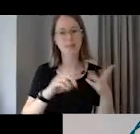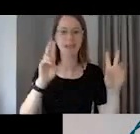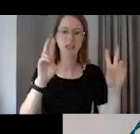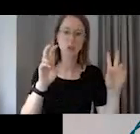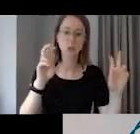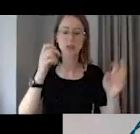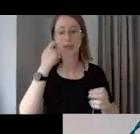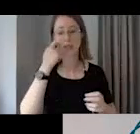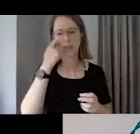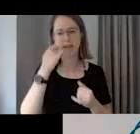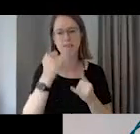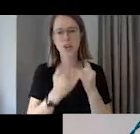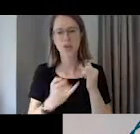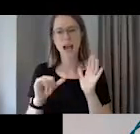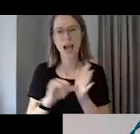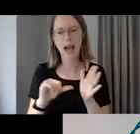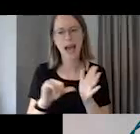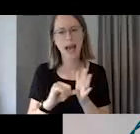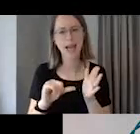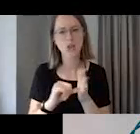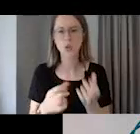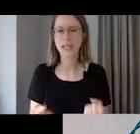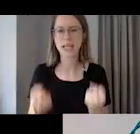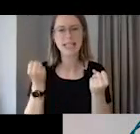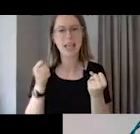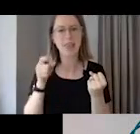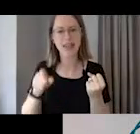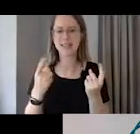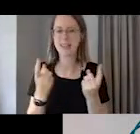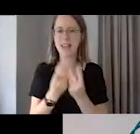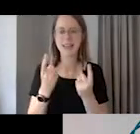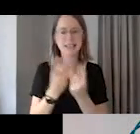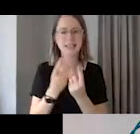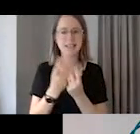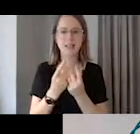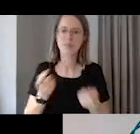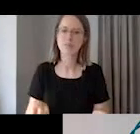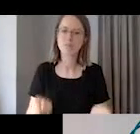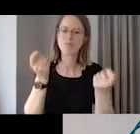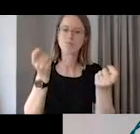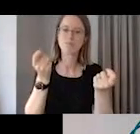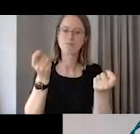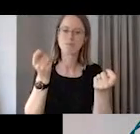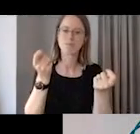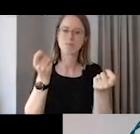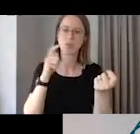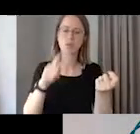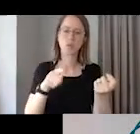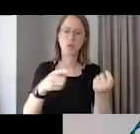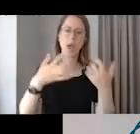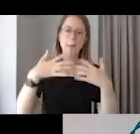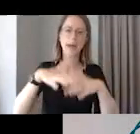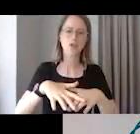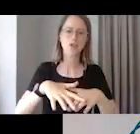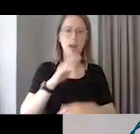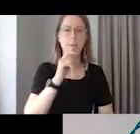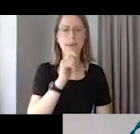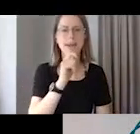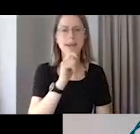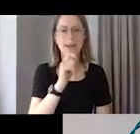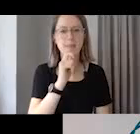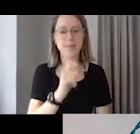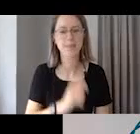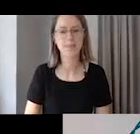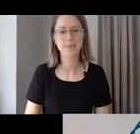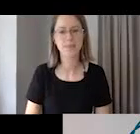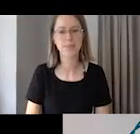it's very hard to get these sorts of matters into the mainstream media. I suppose the